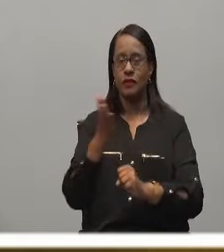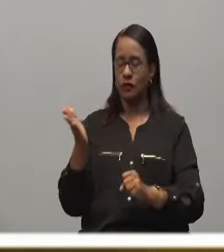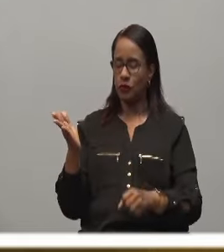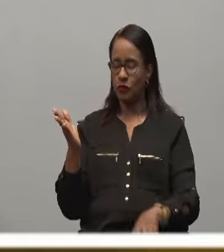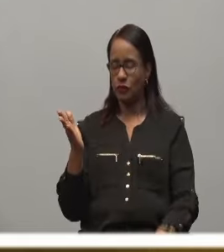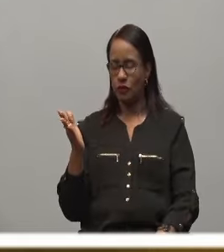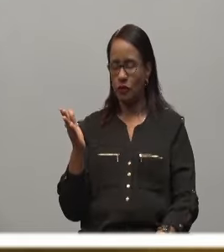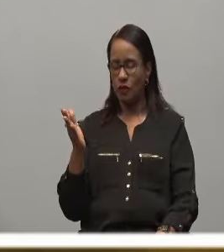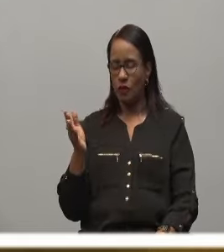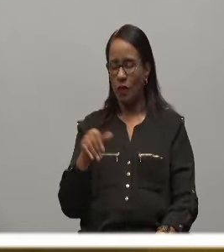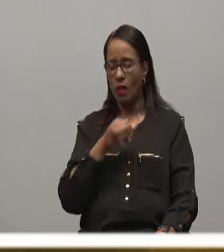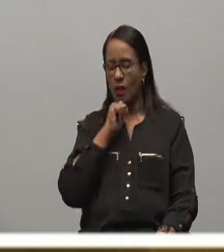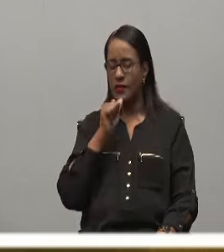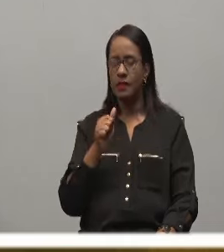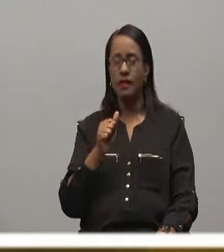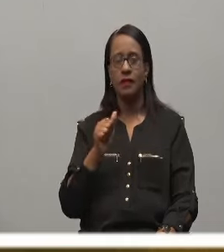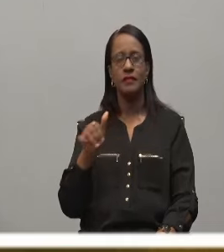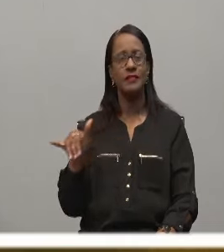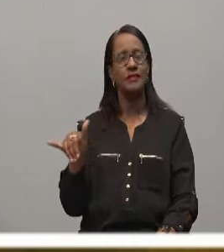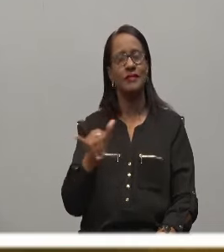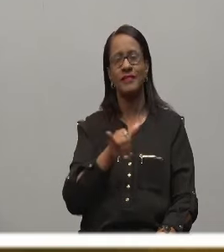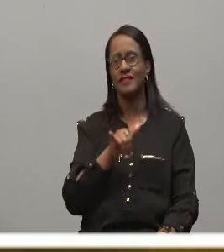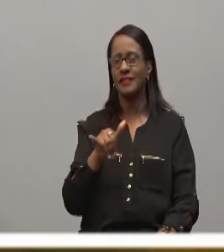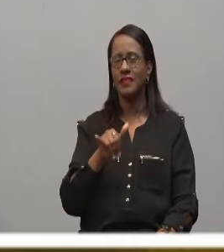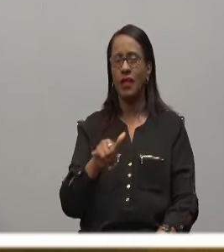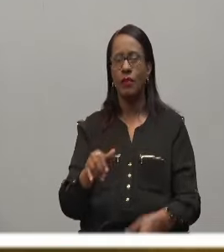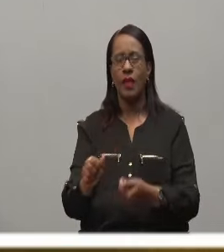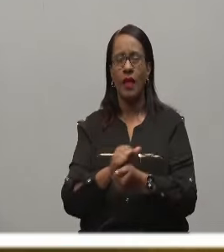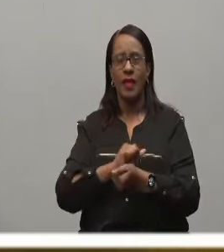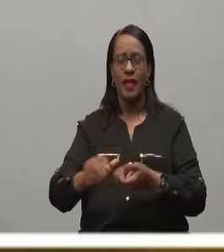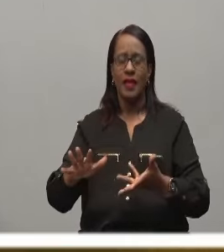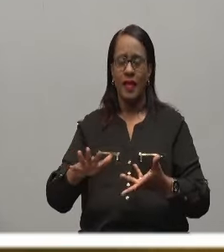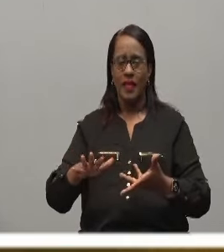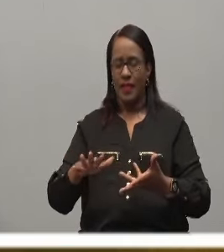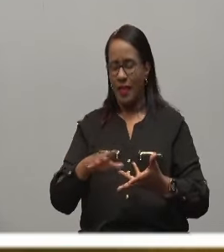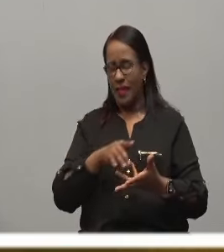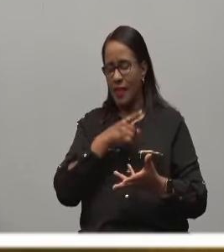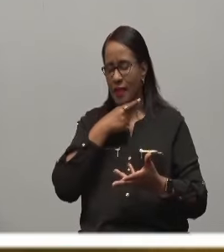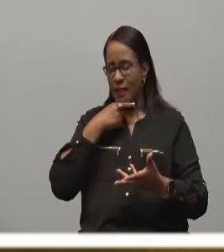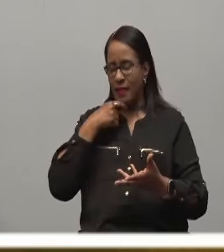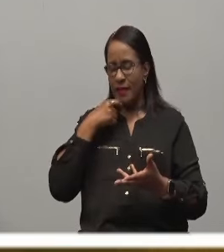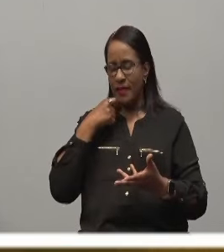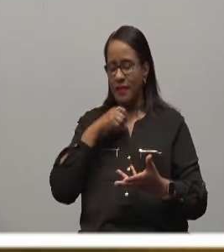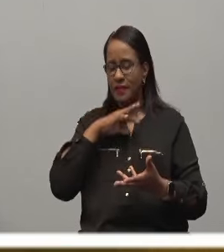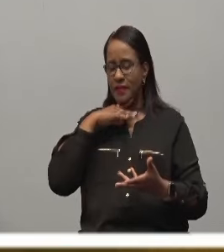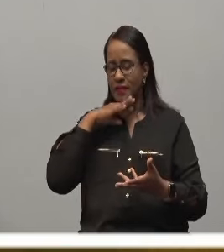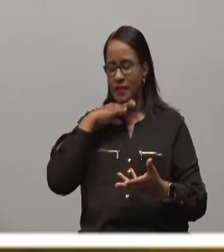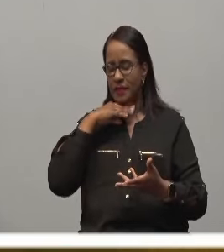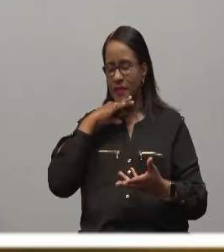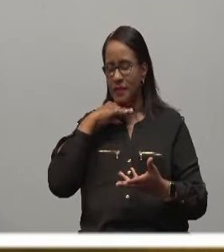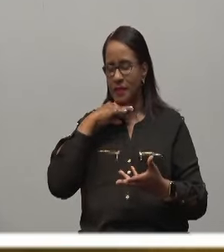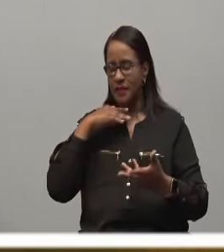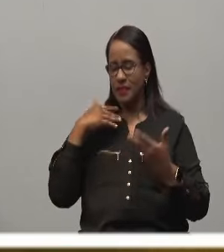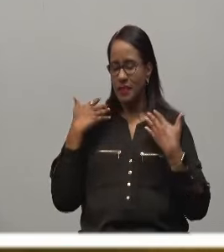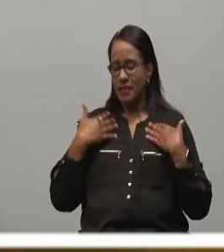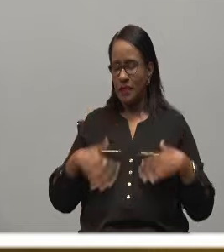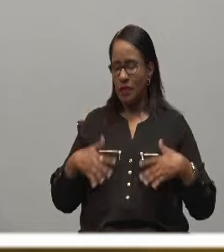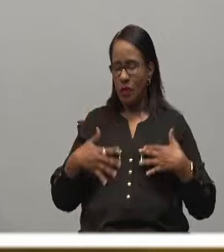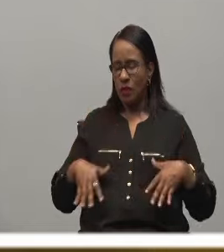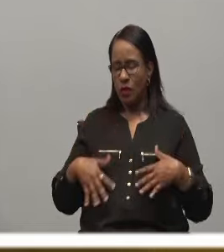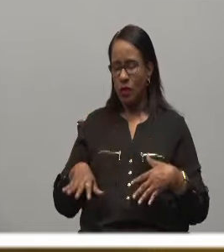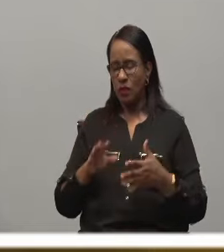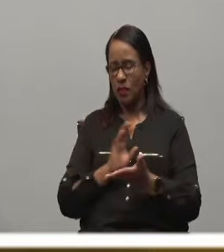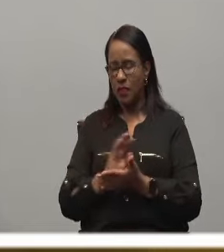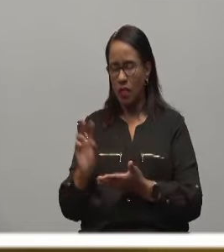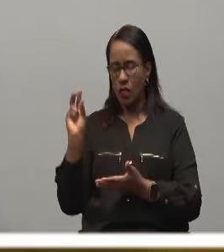is not washing away physical dirt, but a pledge made by God and to God from a good